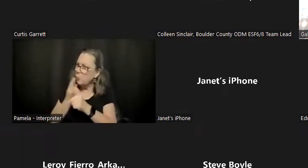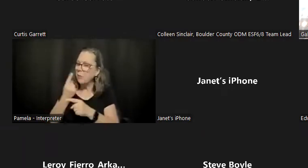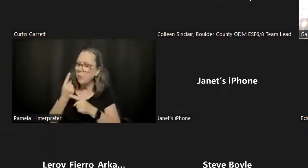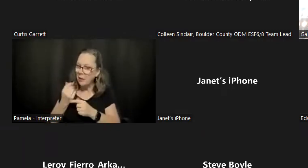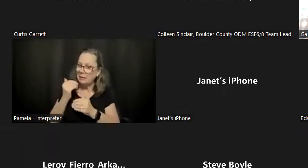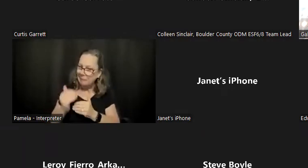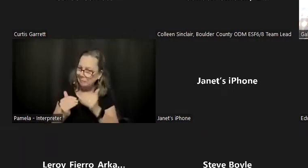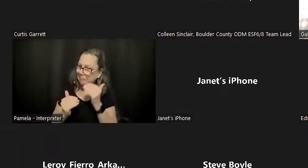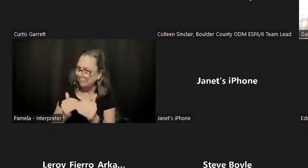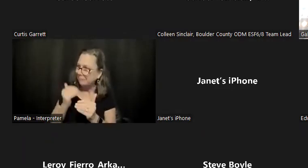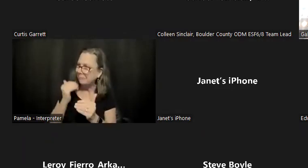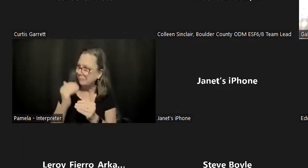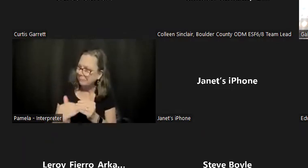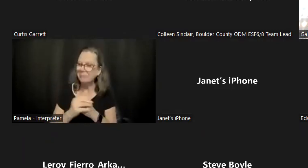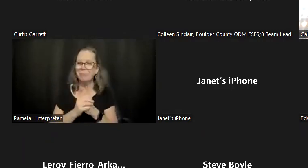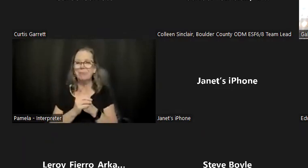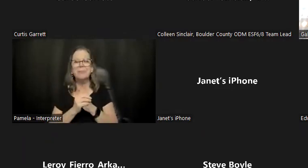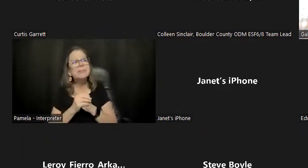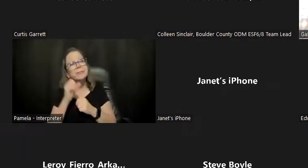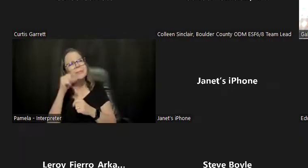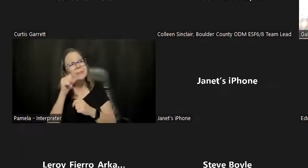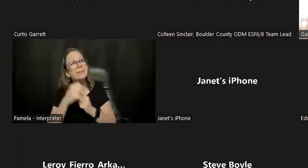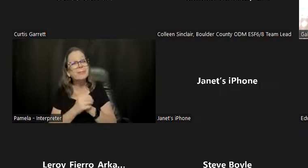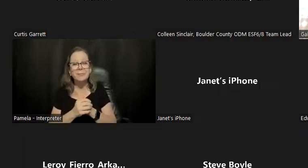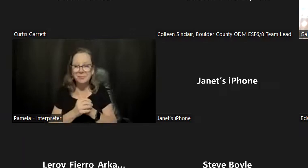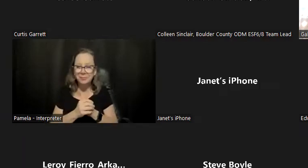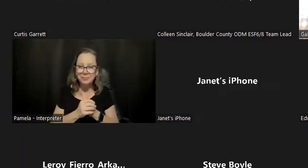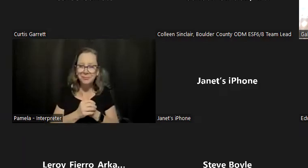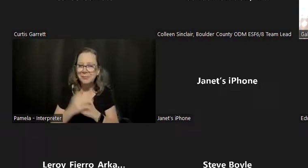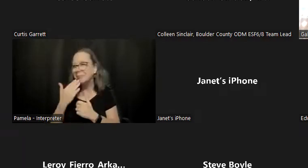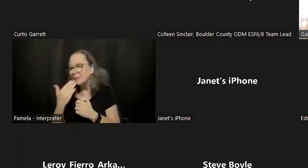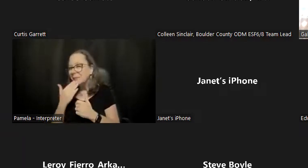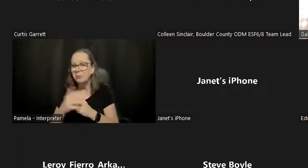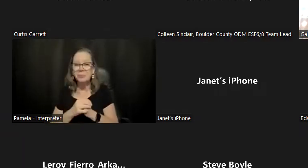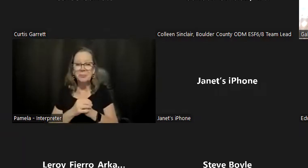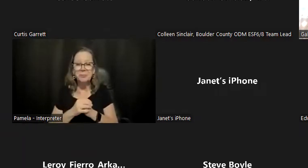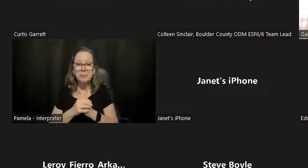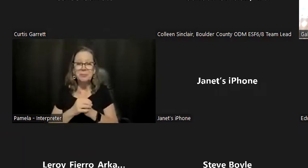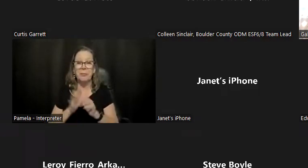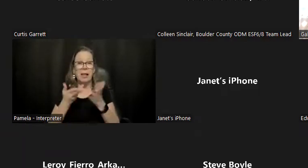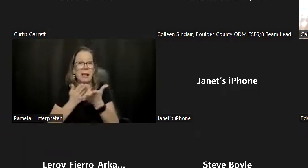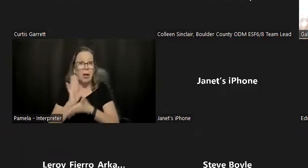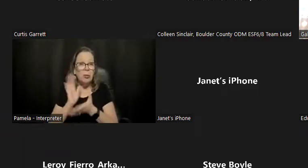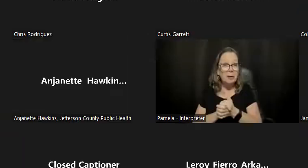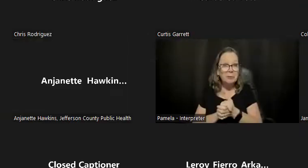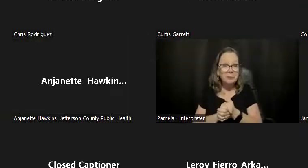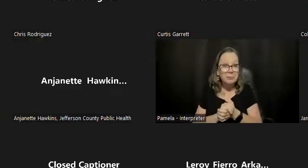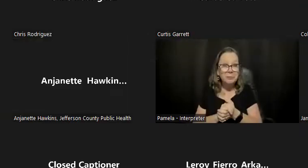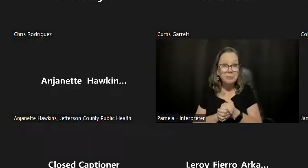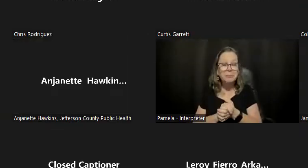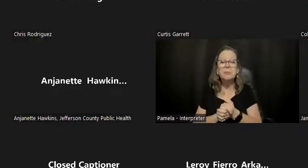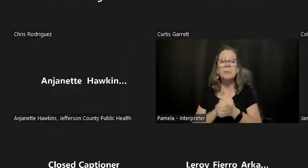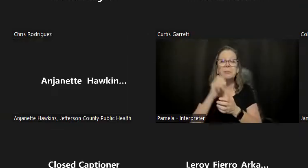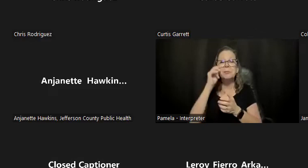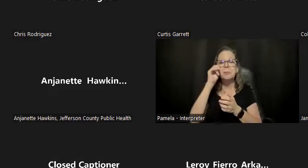a time. Yeah. Yeah. Thank you. All right.